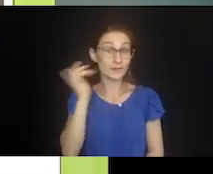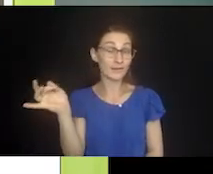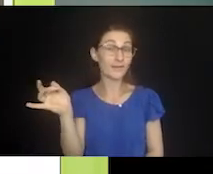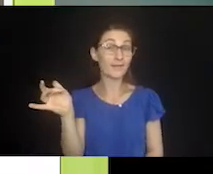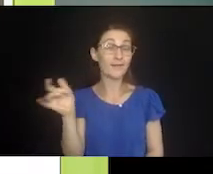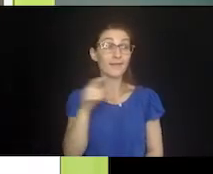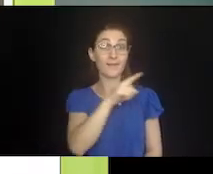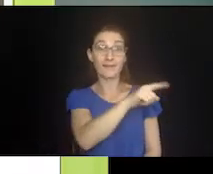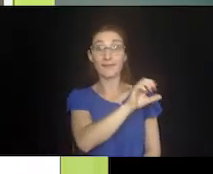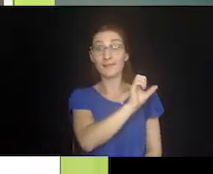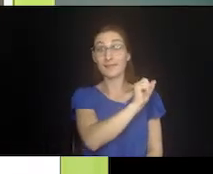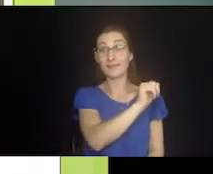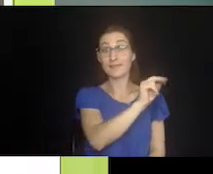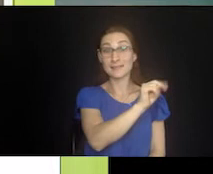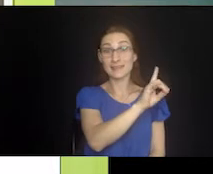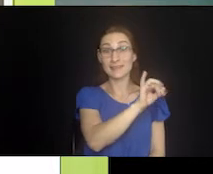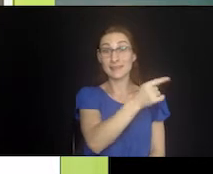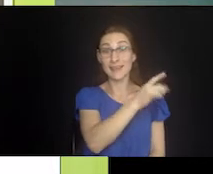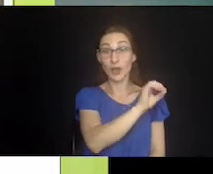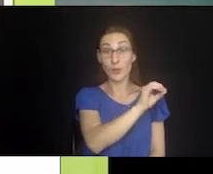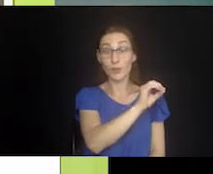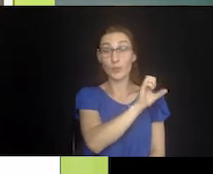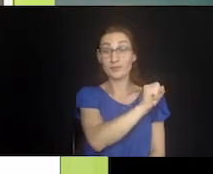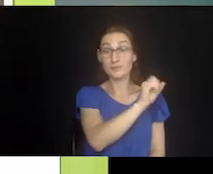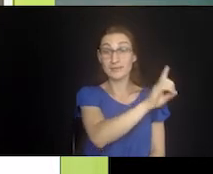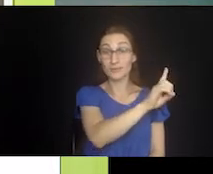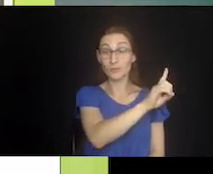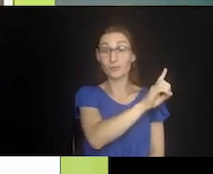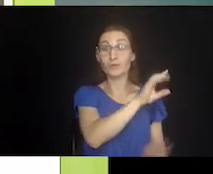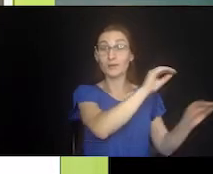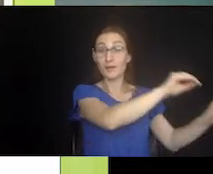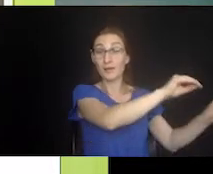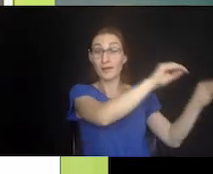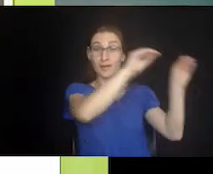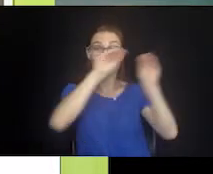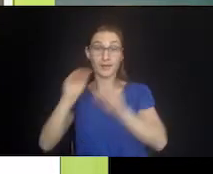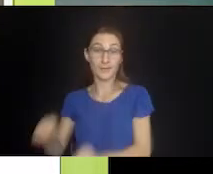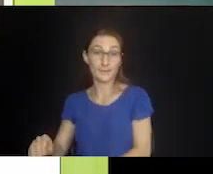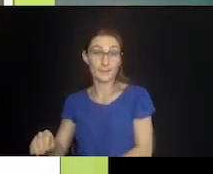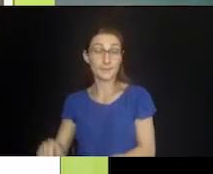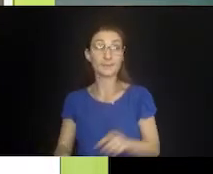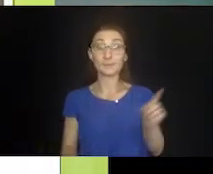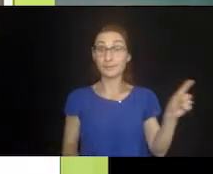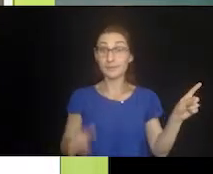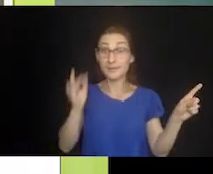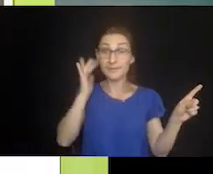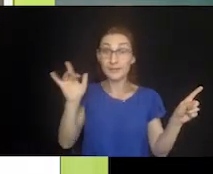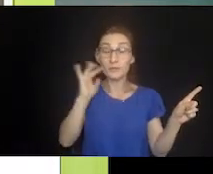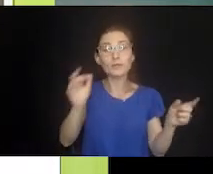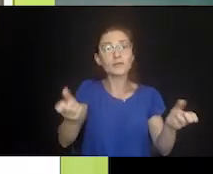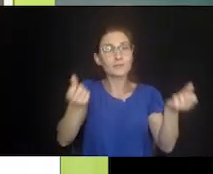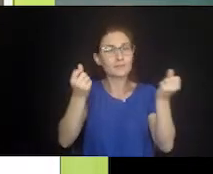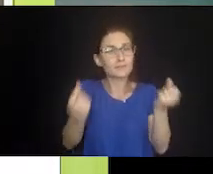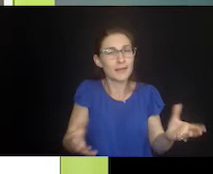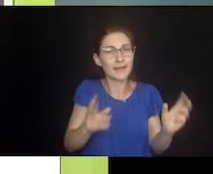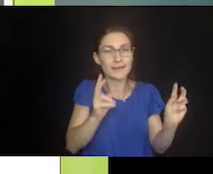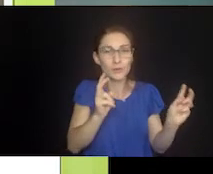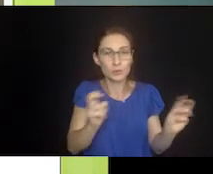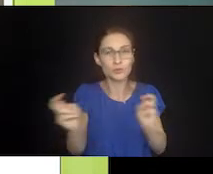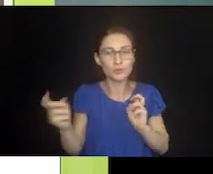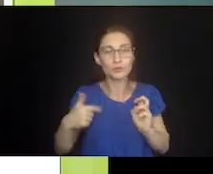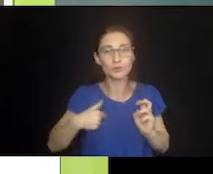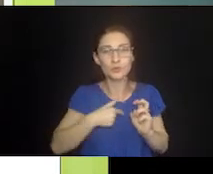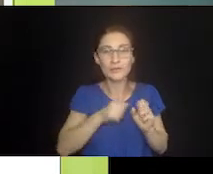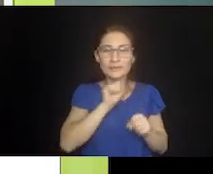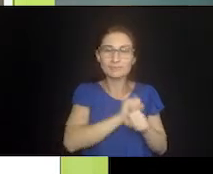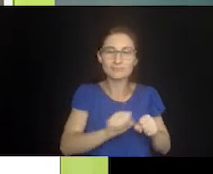was from California. I was from San Diego, California, mhm, and we had a lot of issues